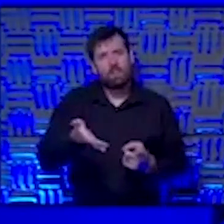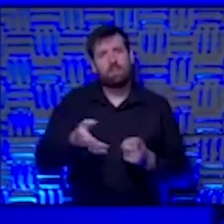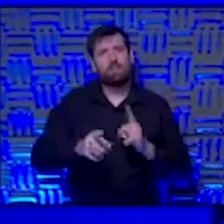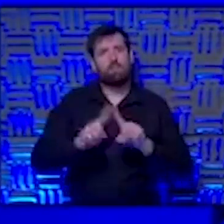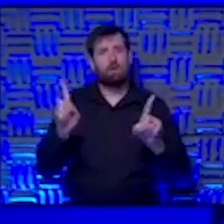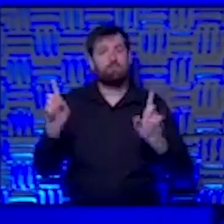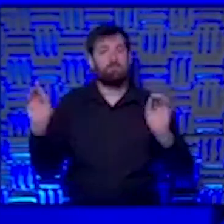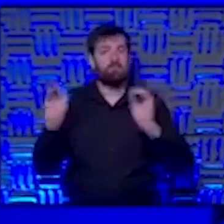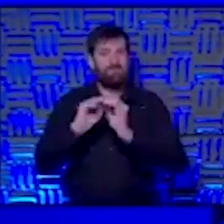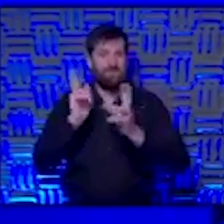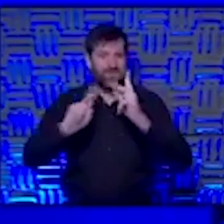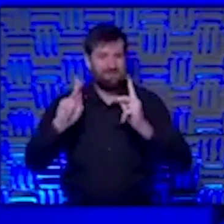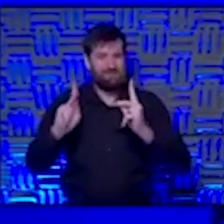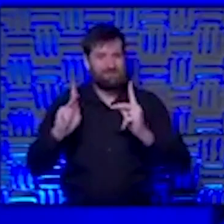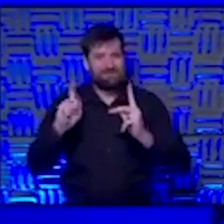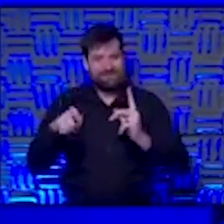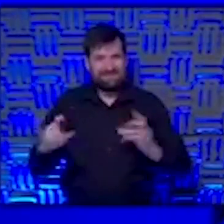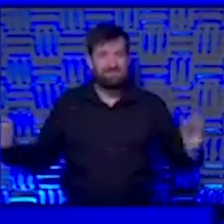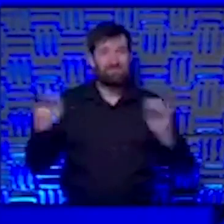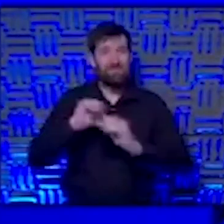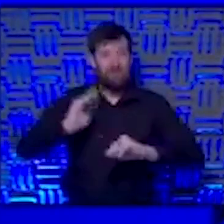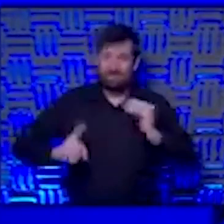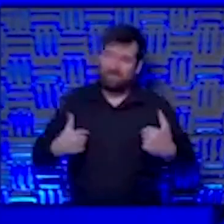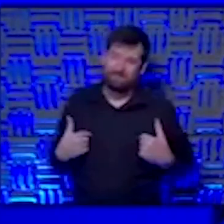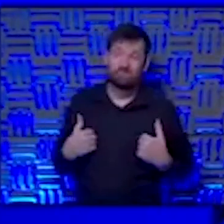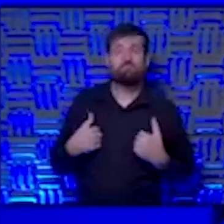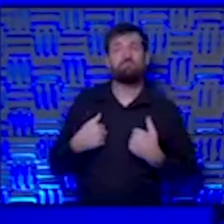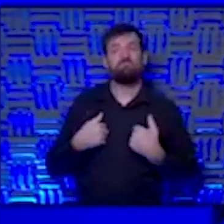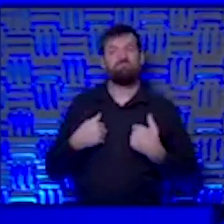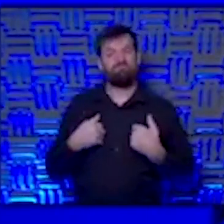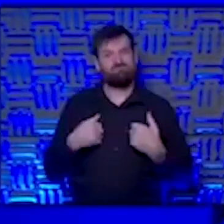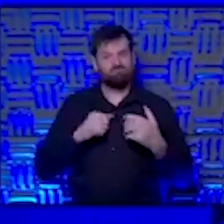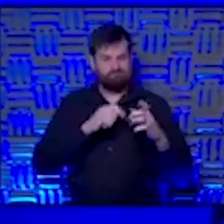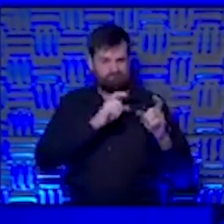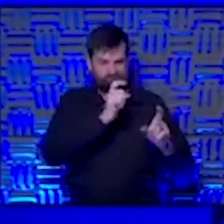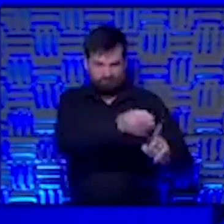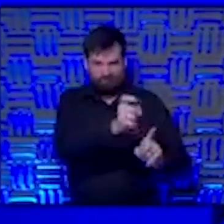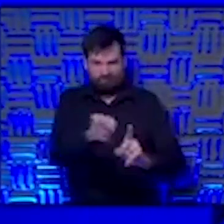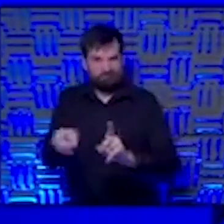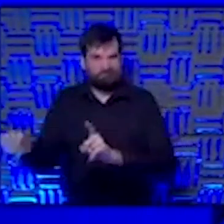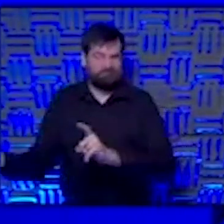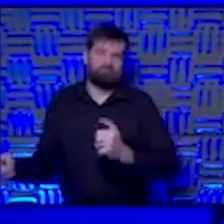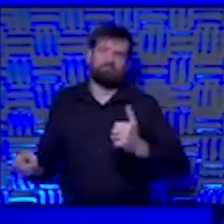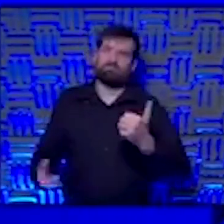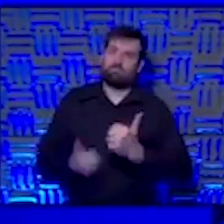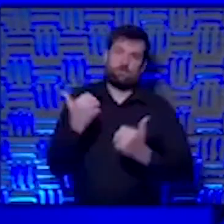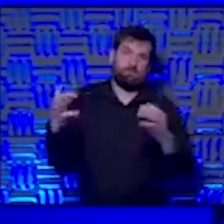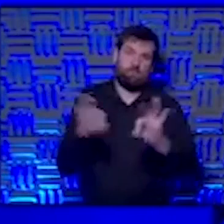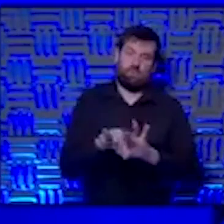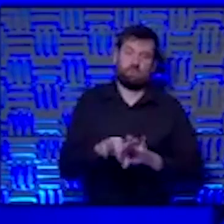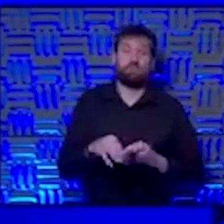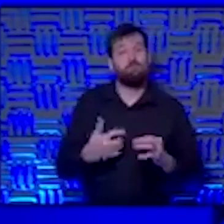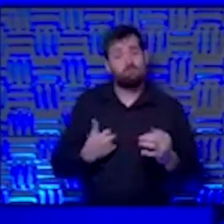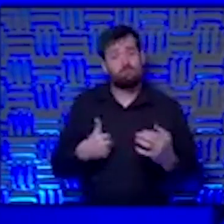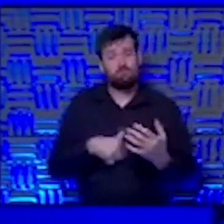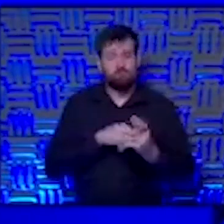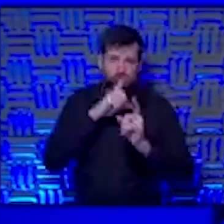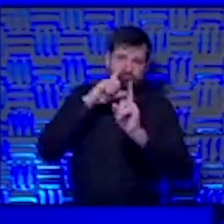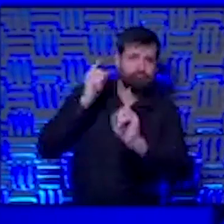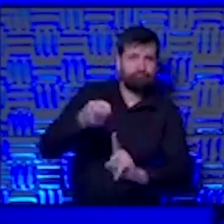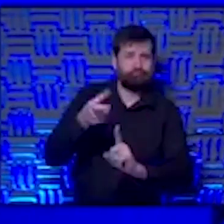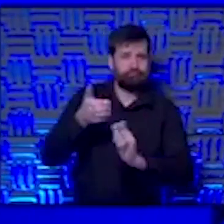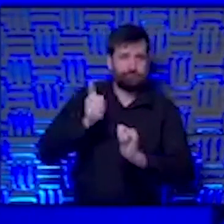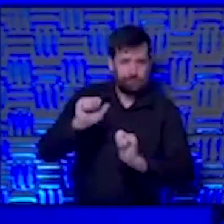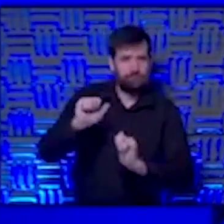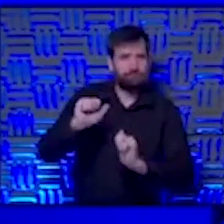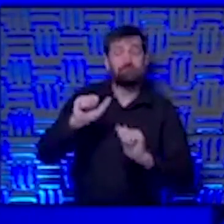people who need it than me. So I think it's getting it to those populations is going to be the most important thing, and we are working to do that as